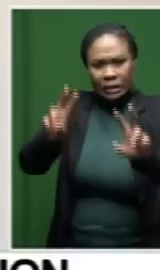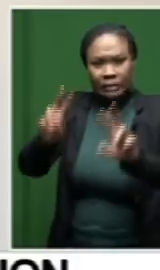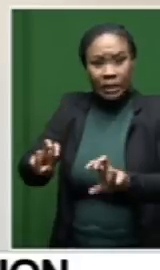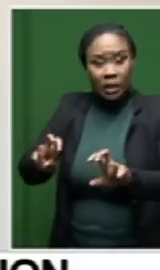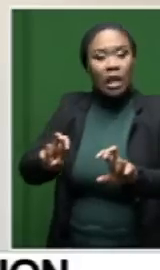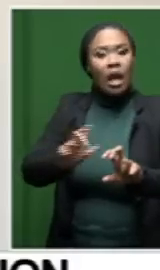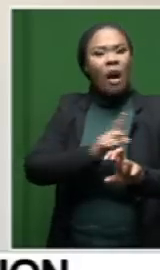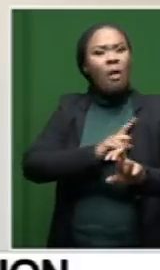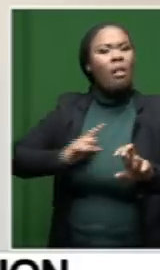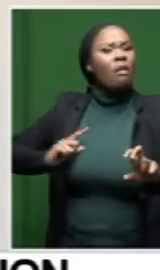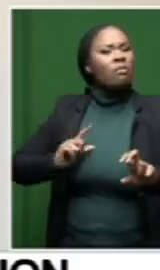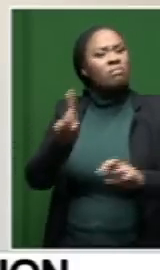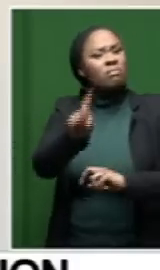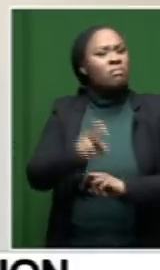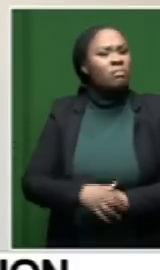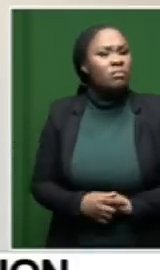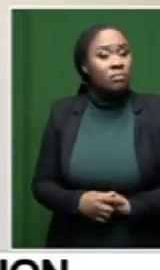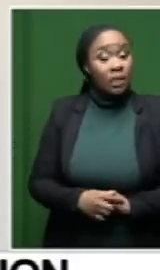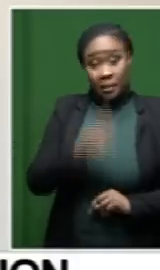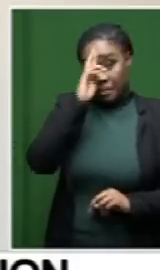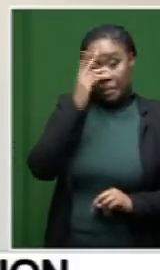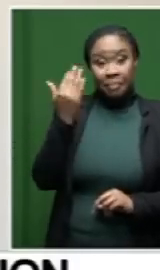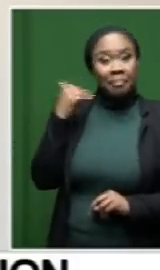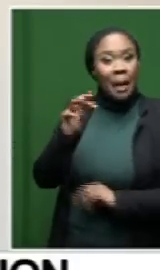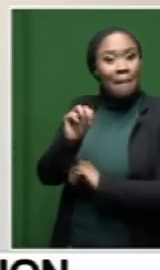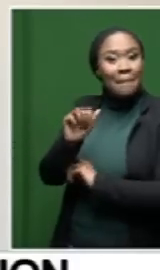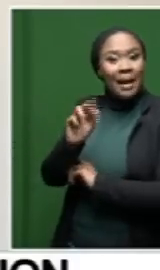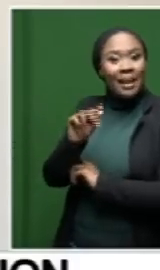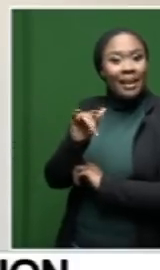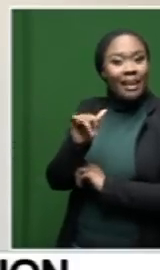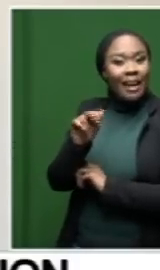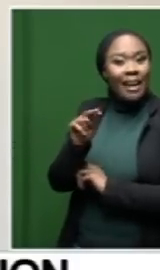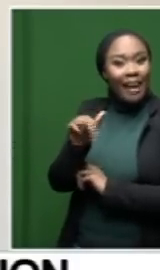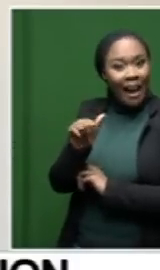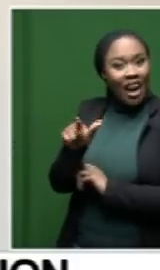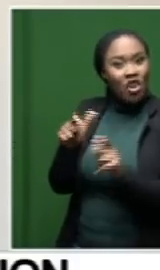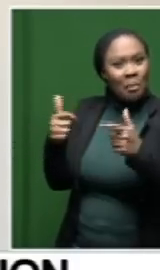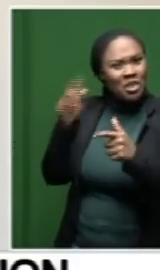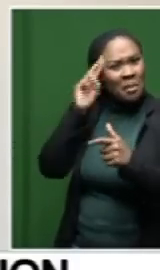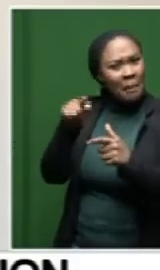how long have other commissions actually taken, the Marikana Commission was also expected to last